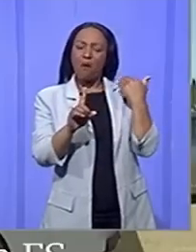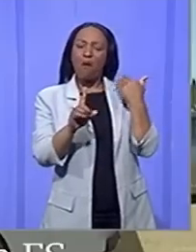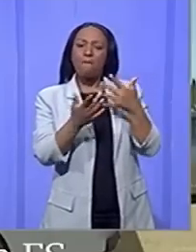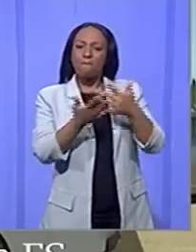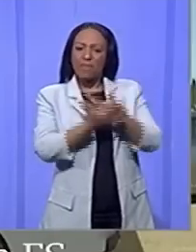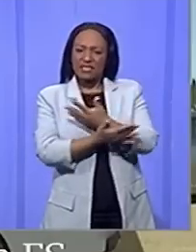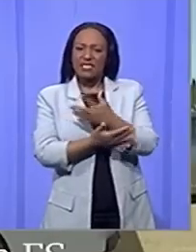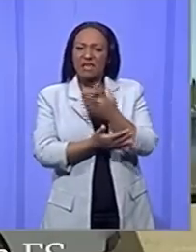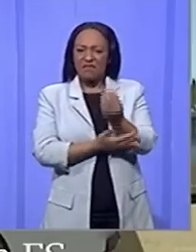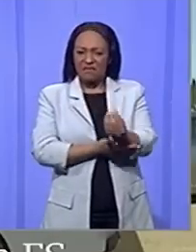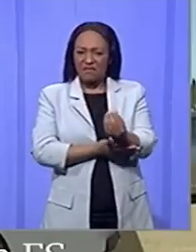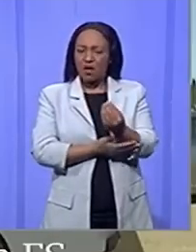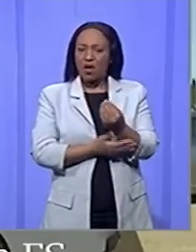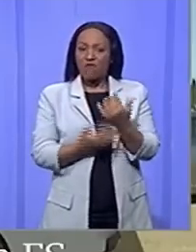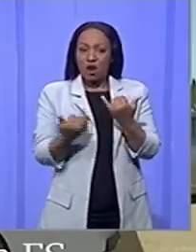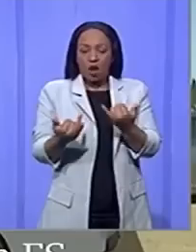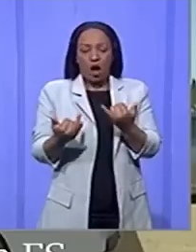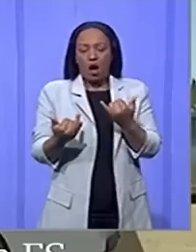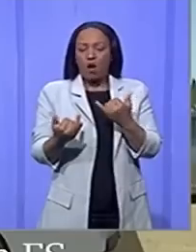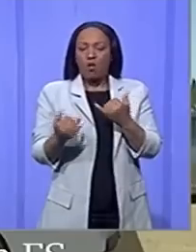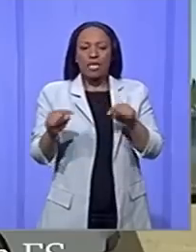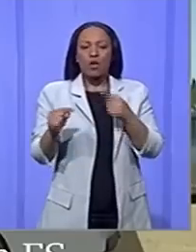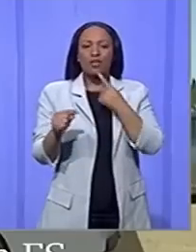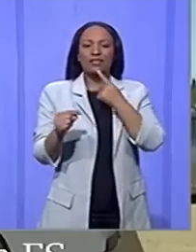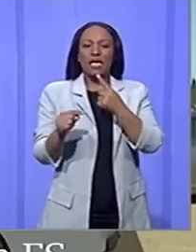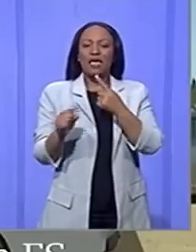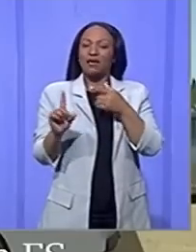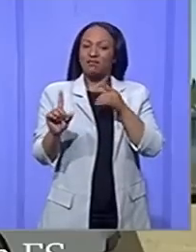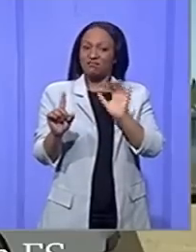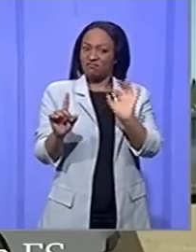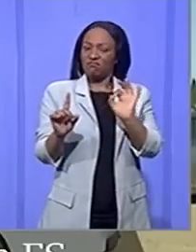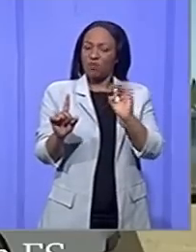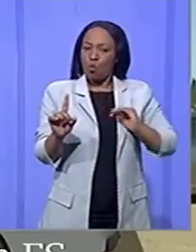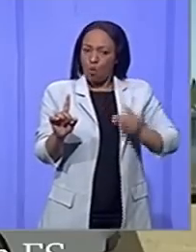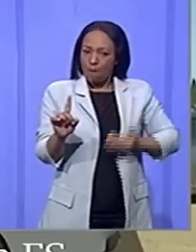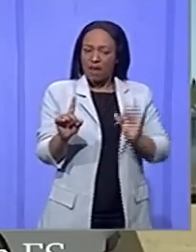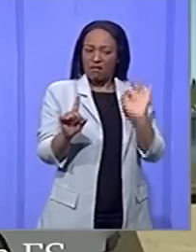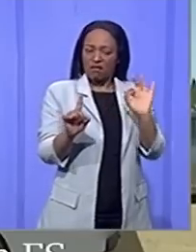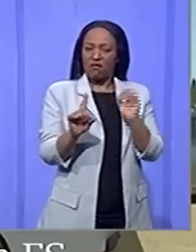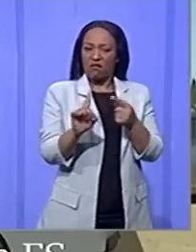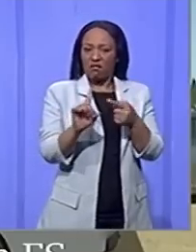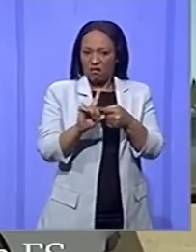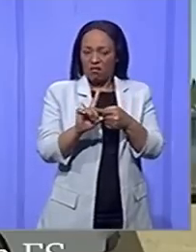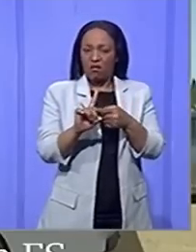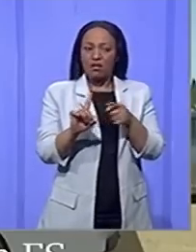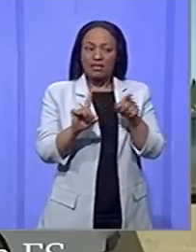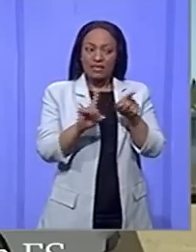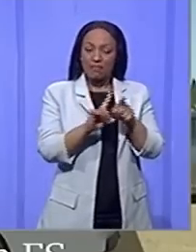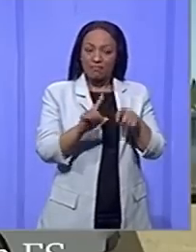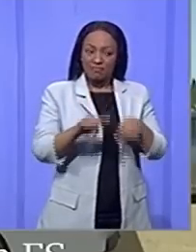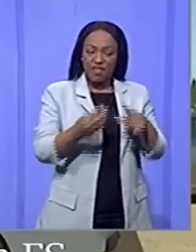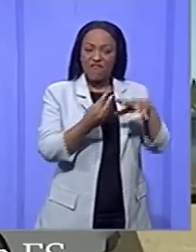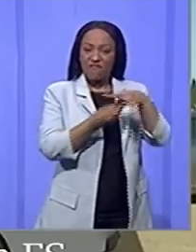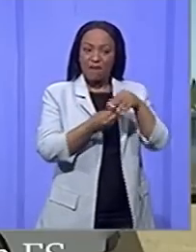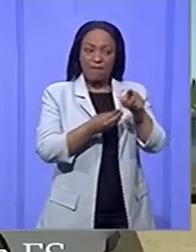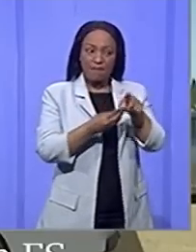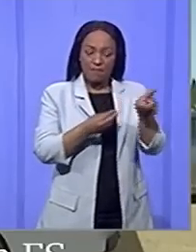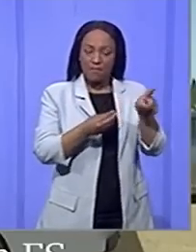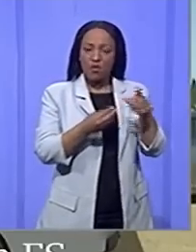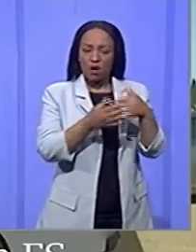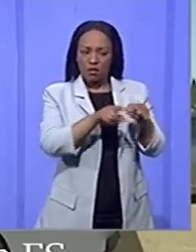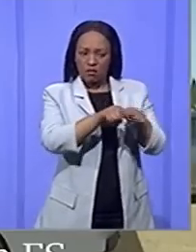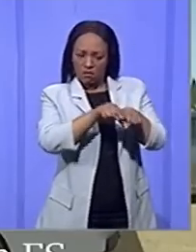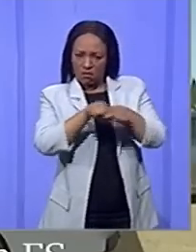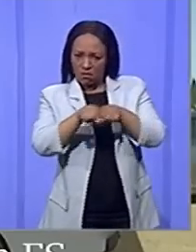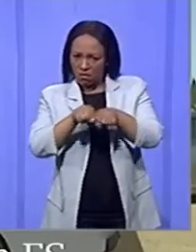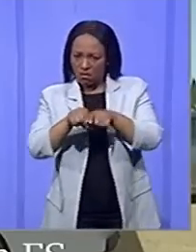tsela se molao re ke ra re ke sona o fihlela ho eba le diteko tse tsuwang ebile lelapa ka bolona le ka sheba